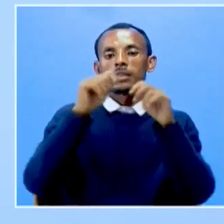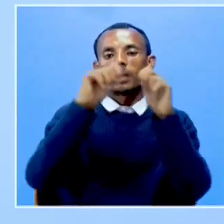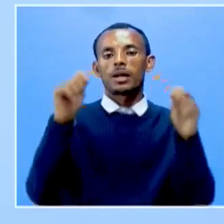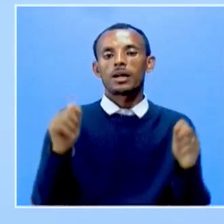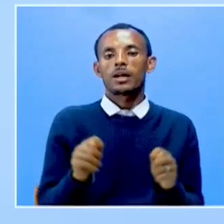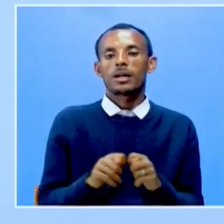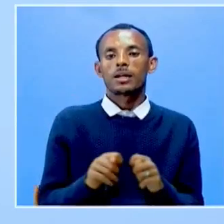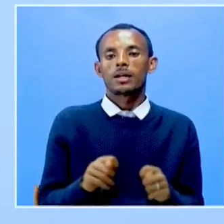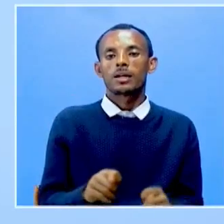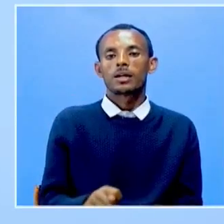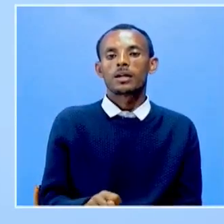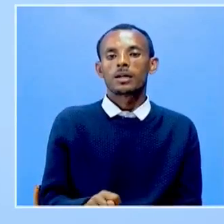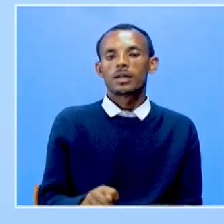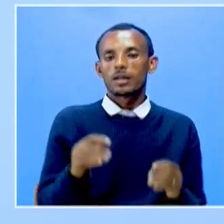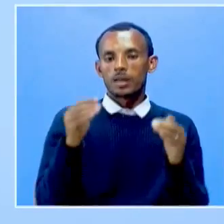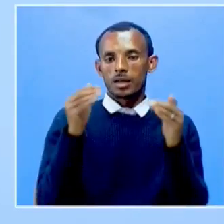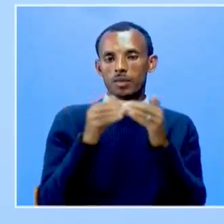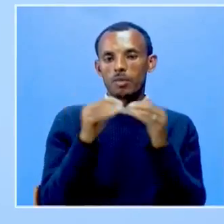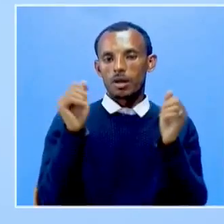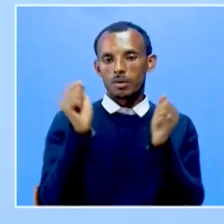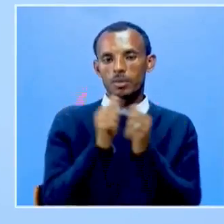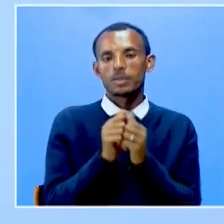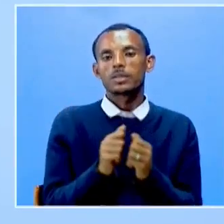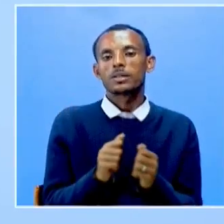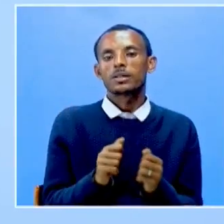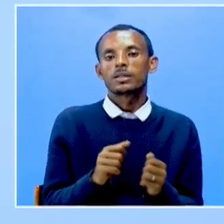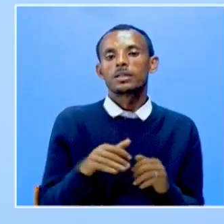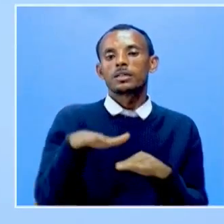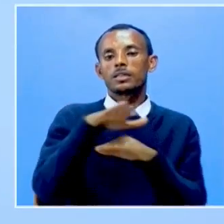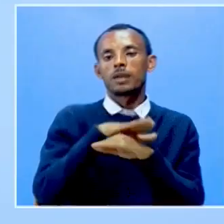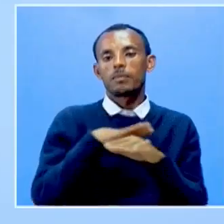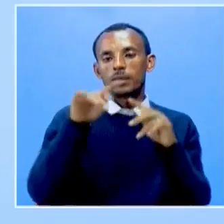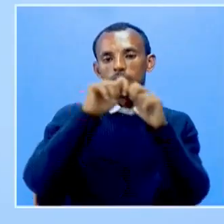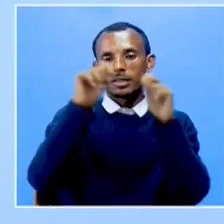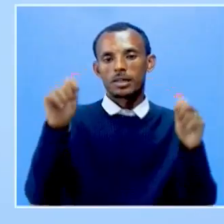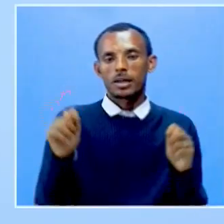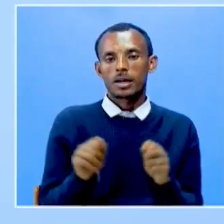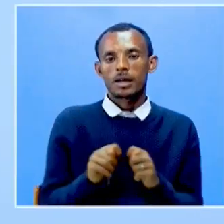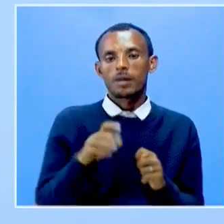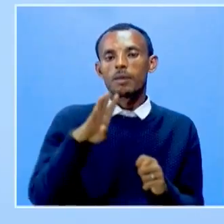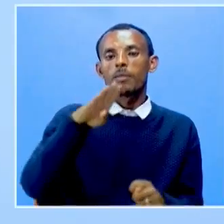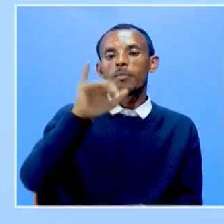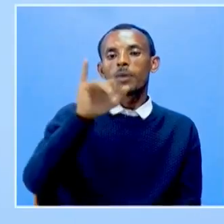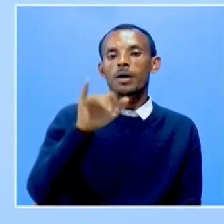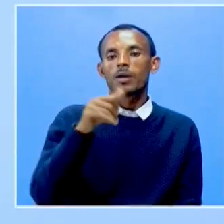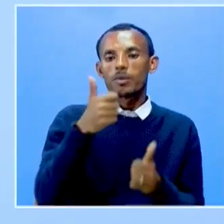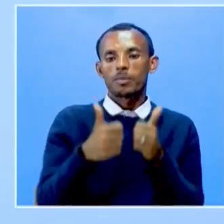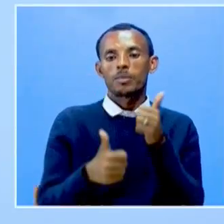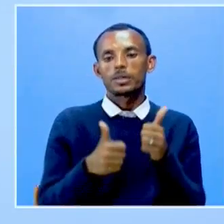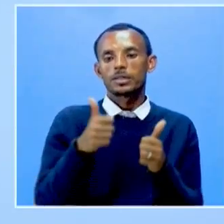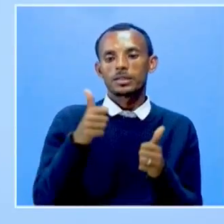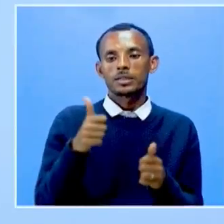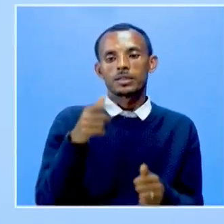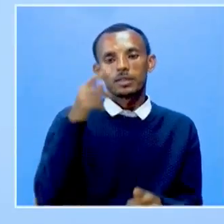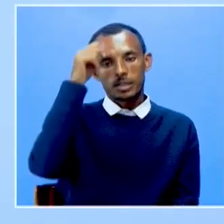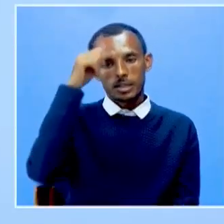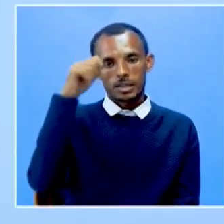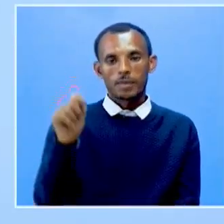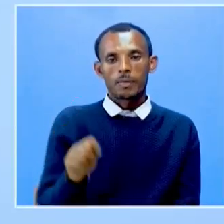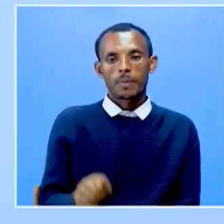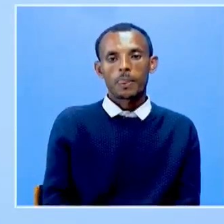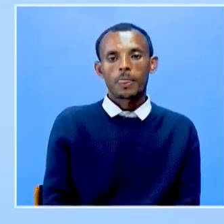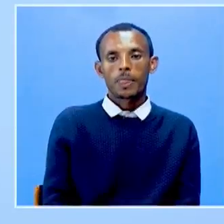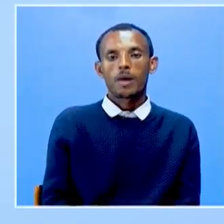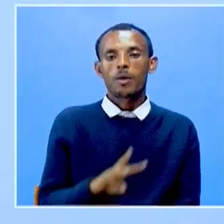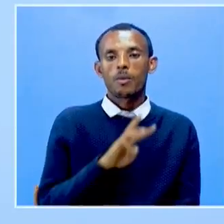is congruent with the upper triangle. By which theorem?